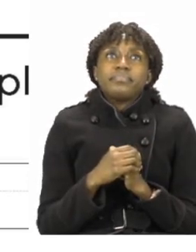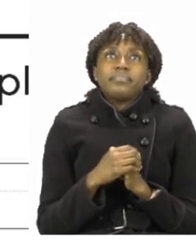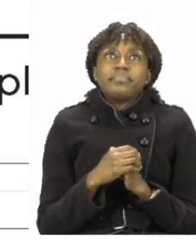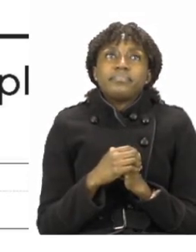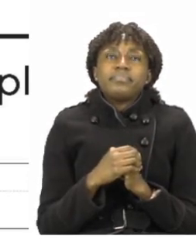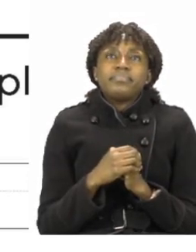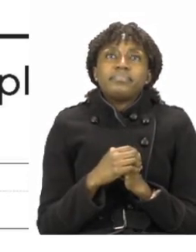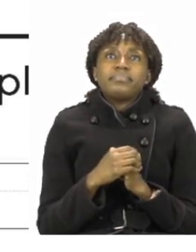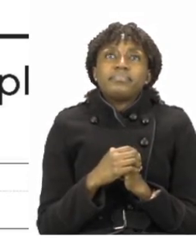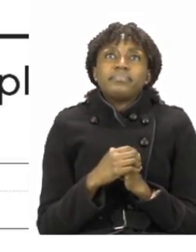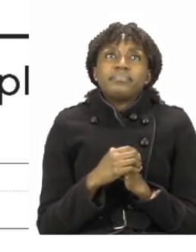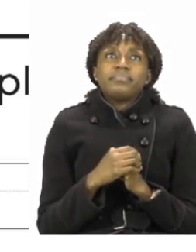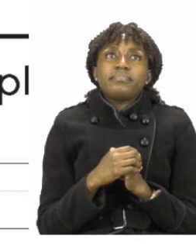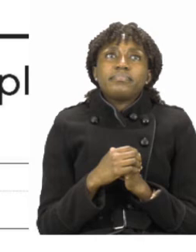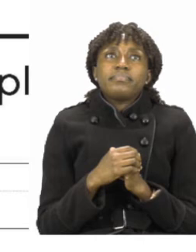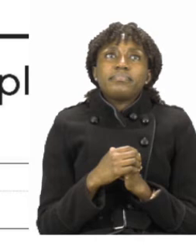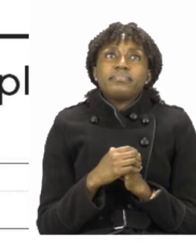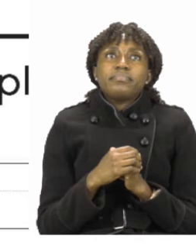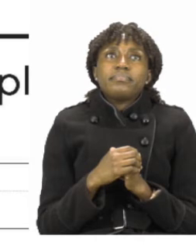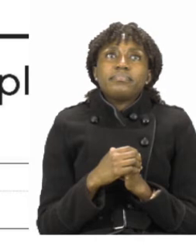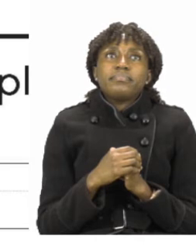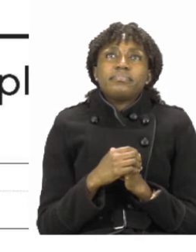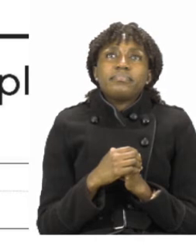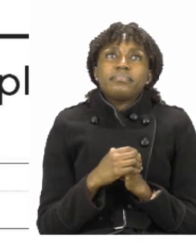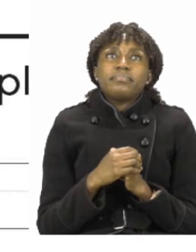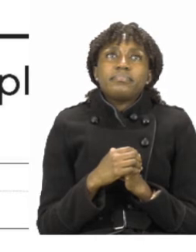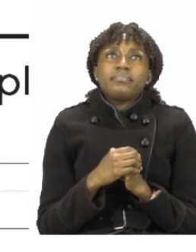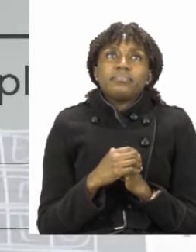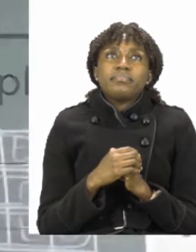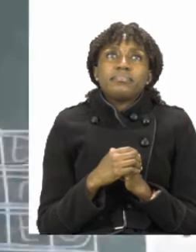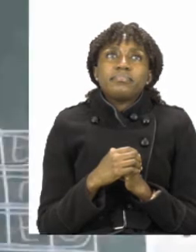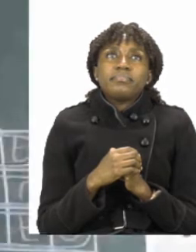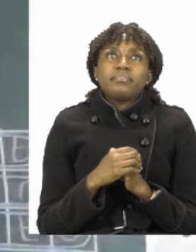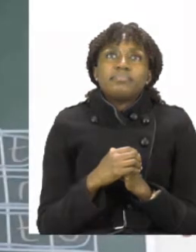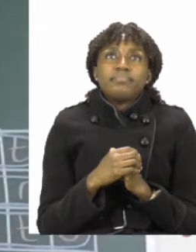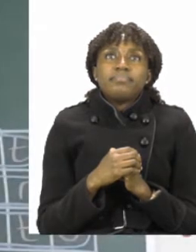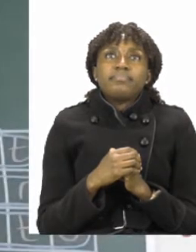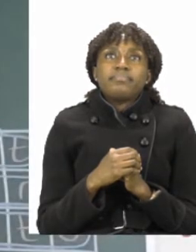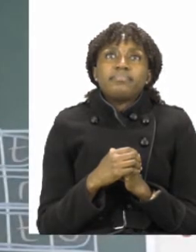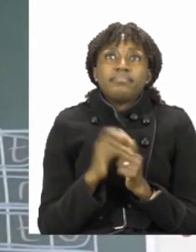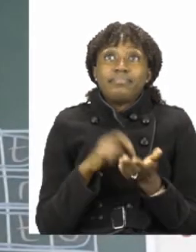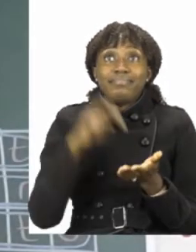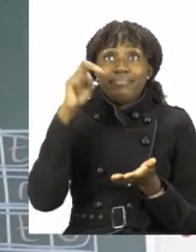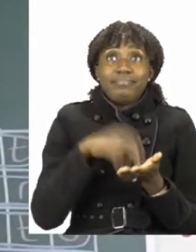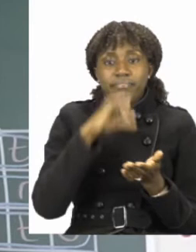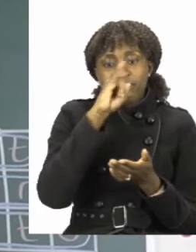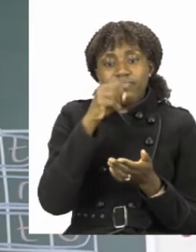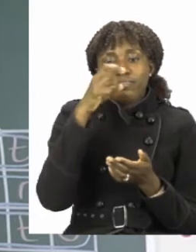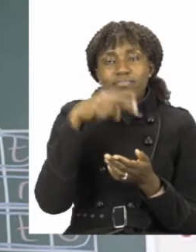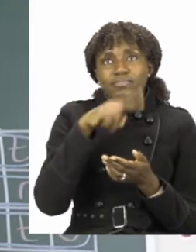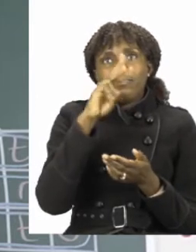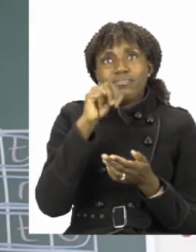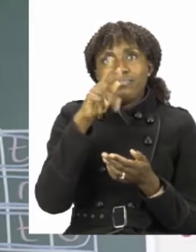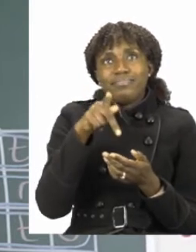So let's take a look at the board to see how we can trace the word jump. Now the word jump is fairly